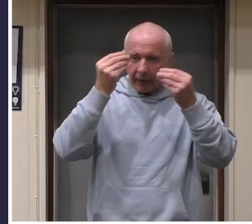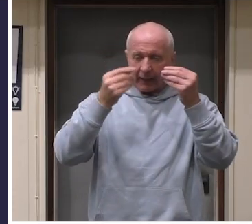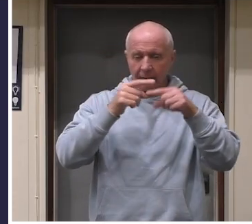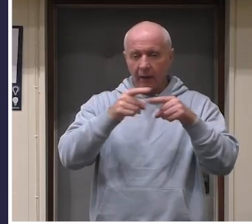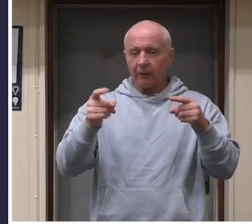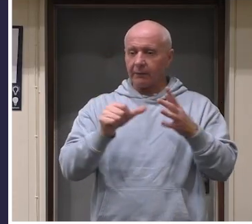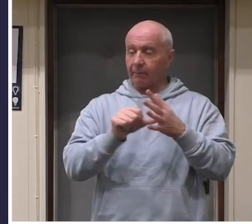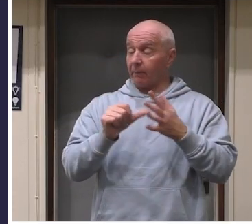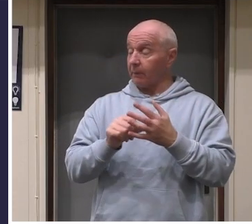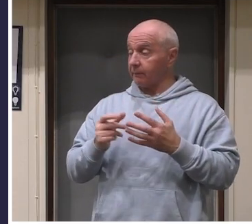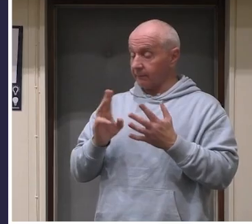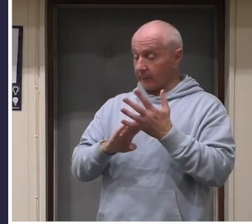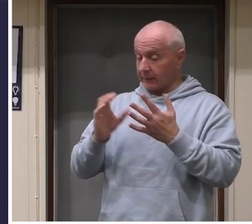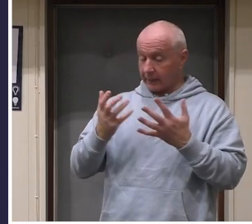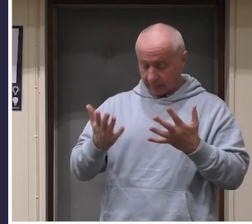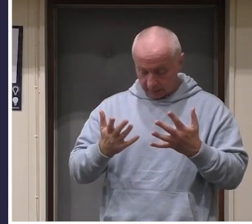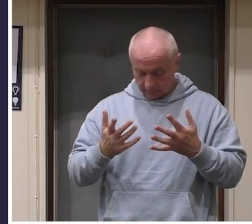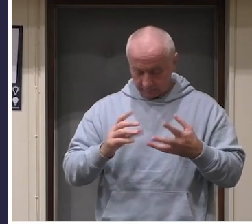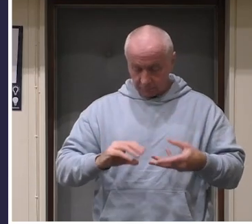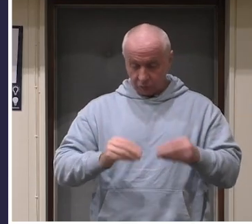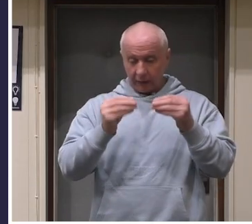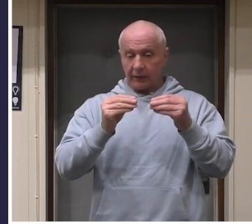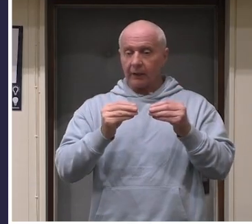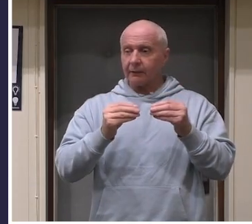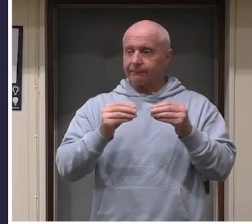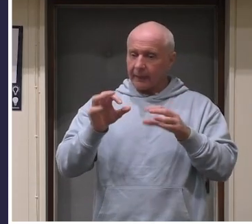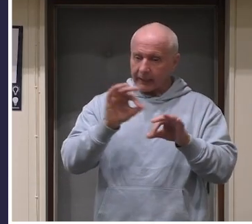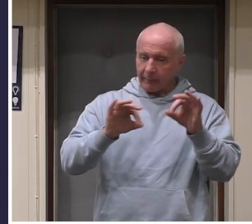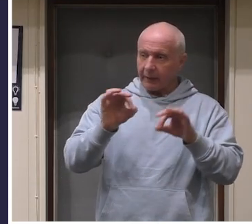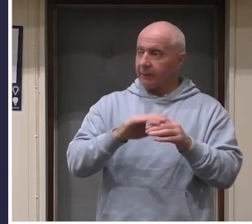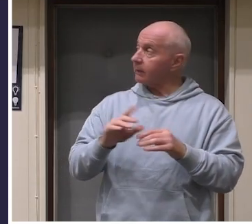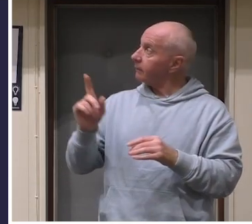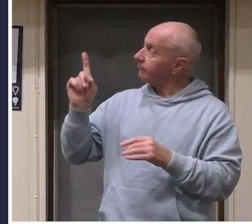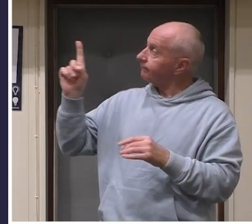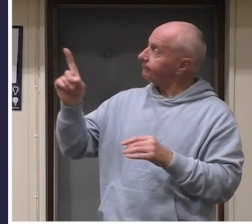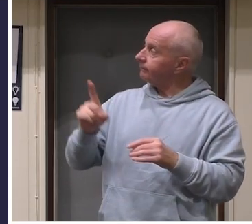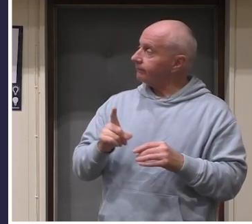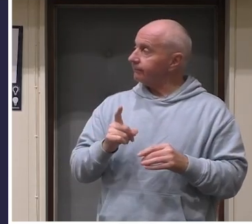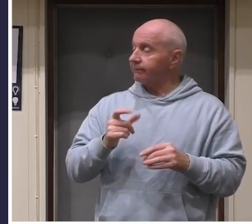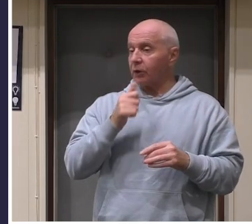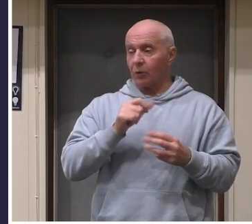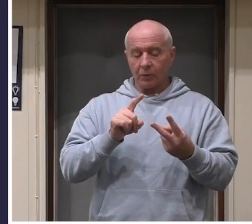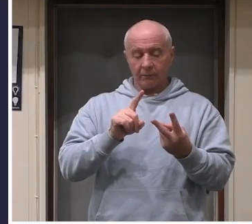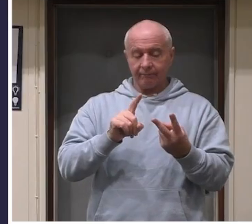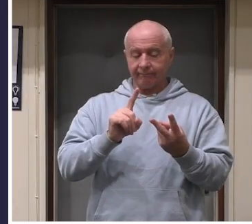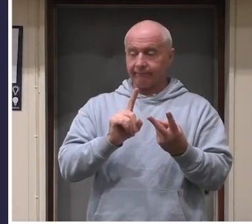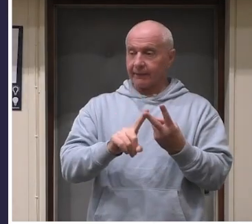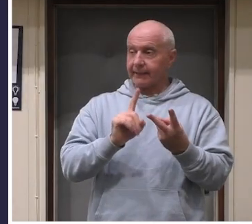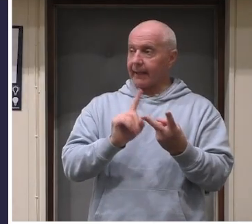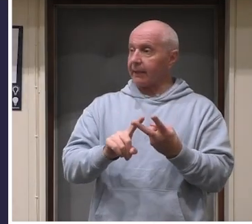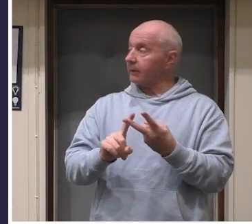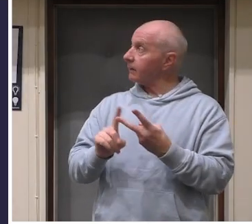Manchester now, we're building an experiment which uses a variation of the second approach, which is to couple the motion